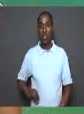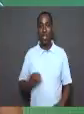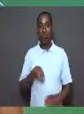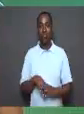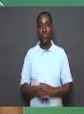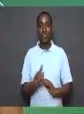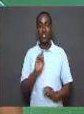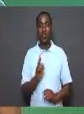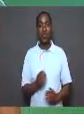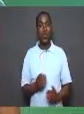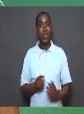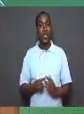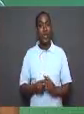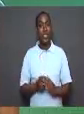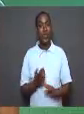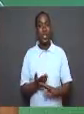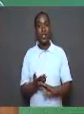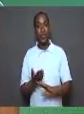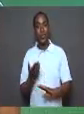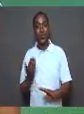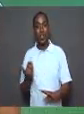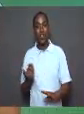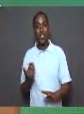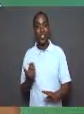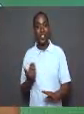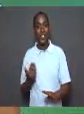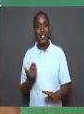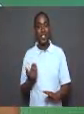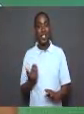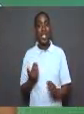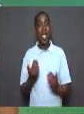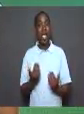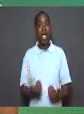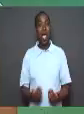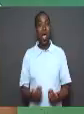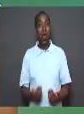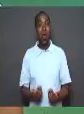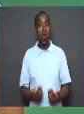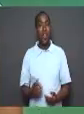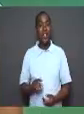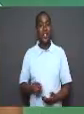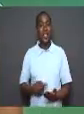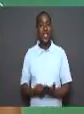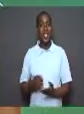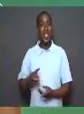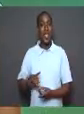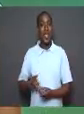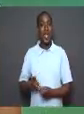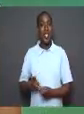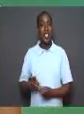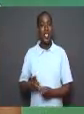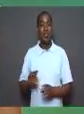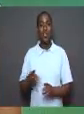Before we begin, let us review what we have learned about digestion with